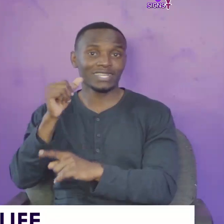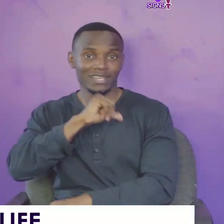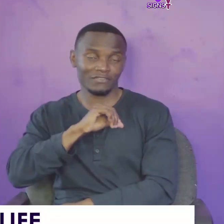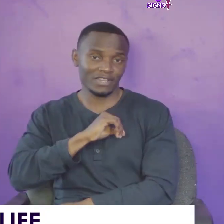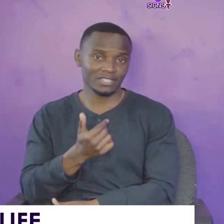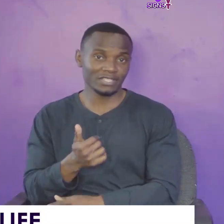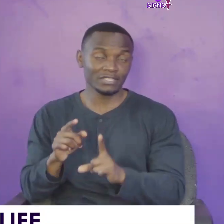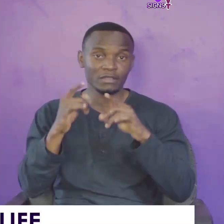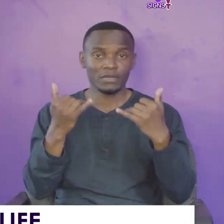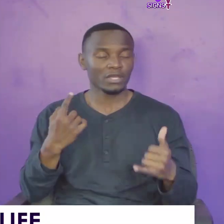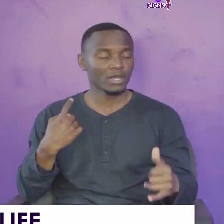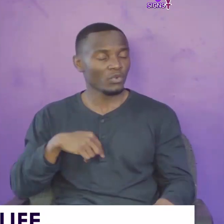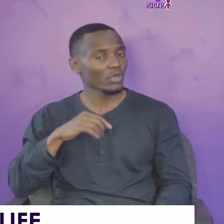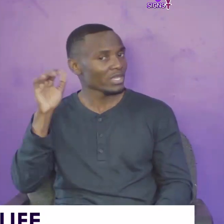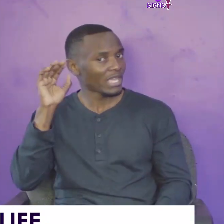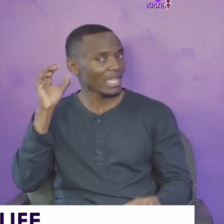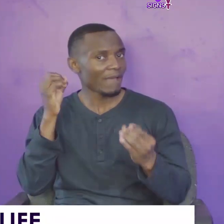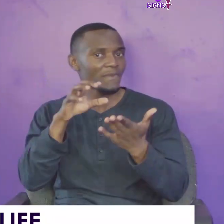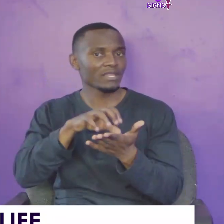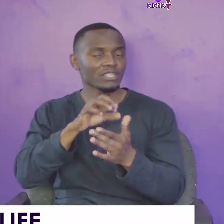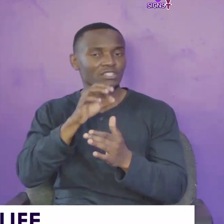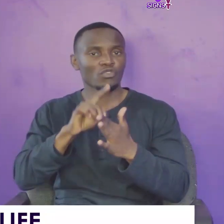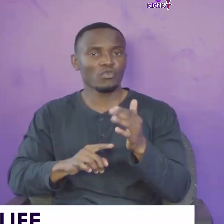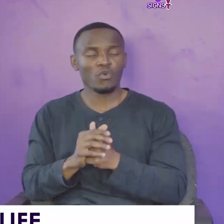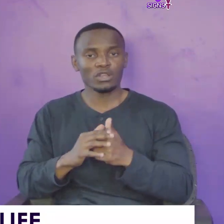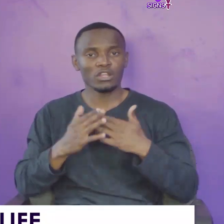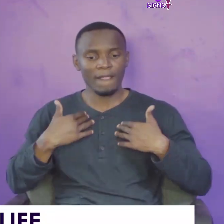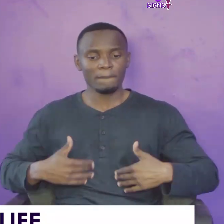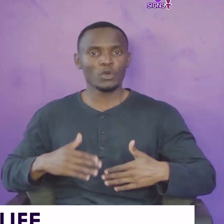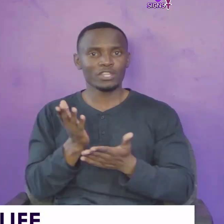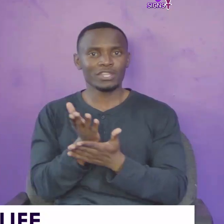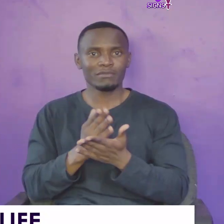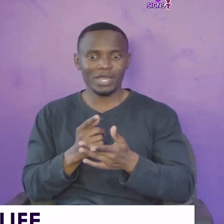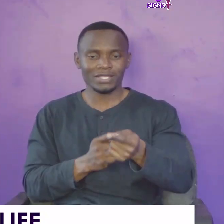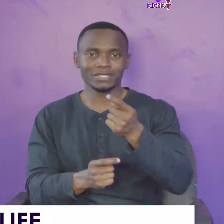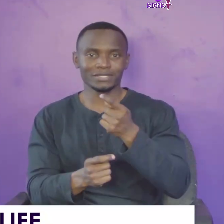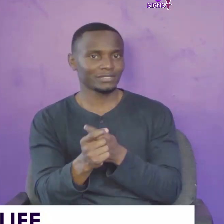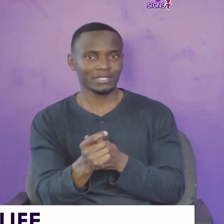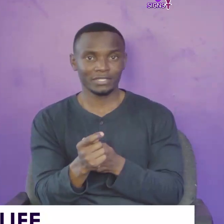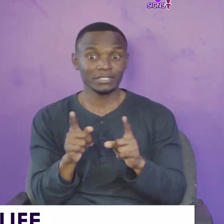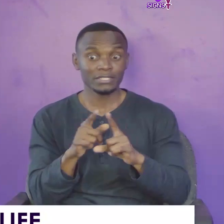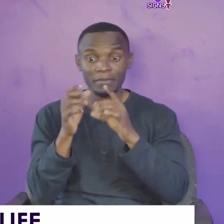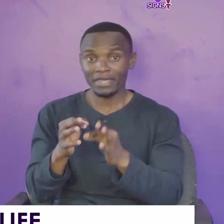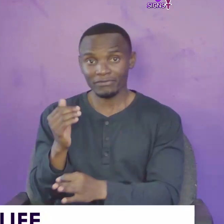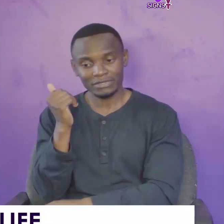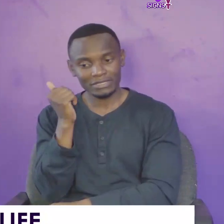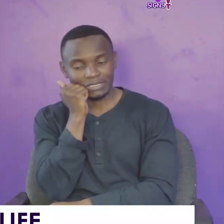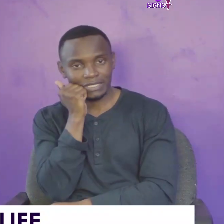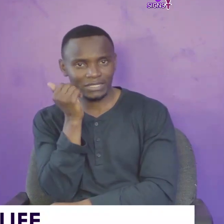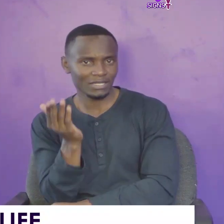of organ sale, organ trade. Yeah. And say if you're sick, you're on that theater bed.